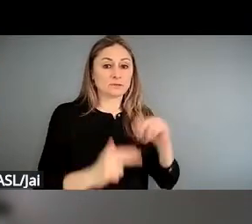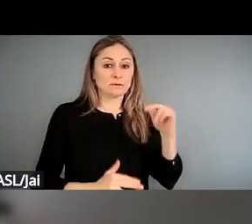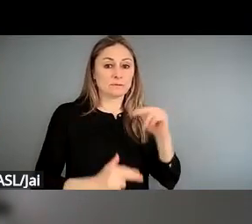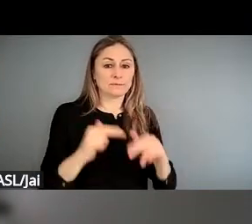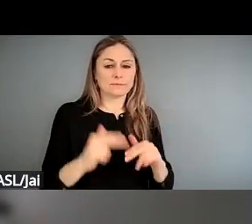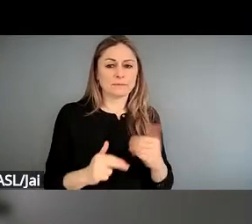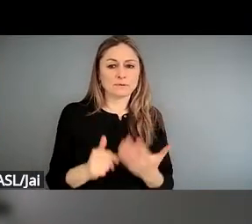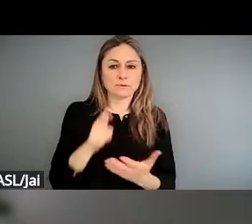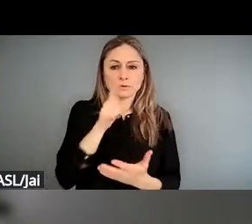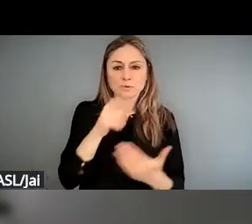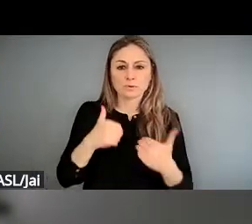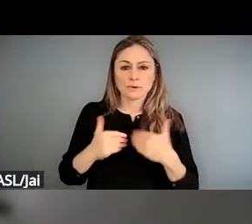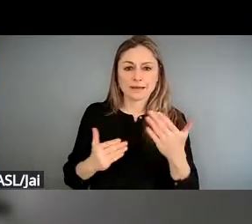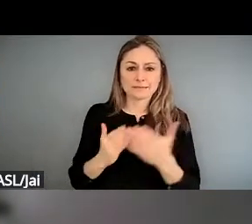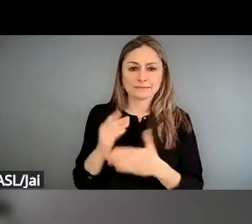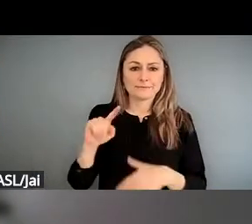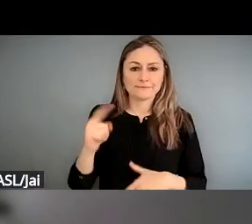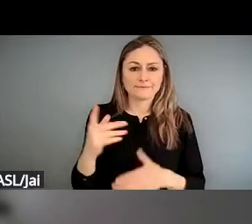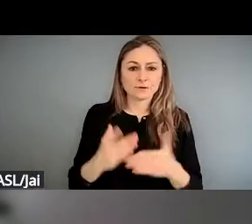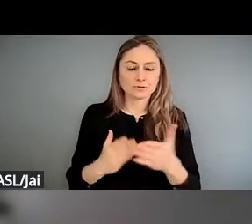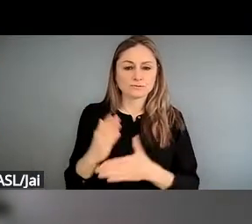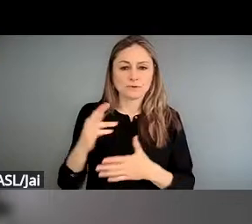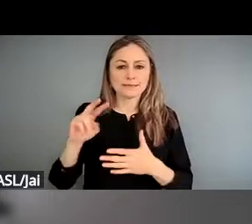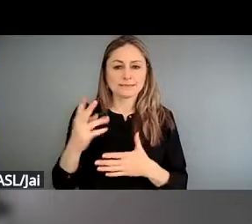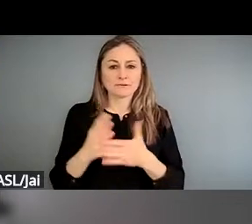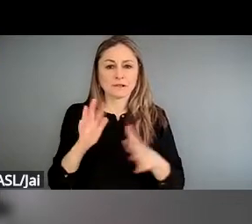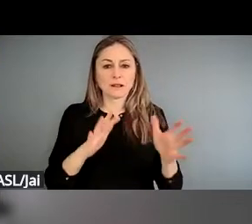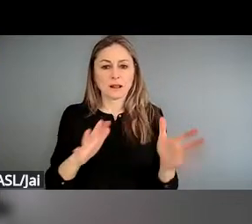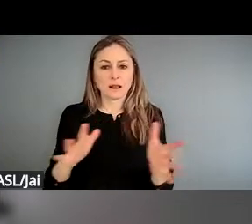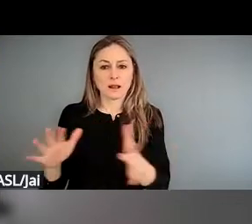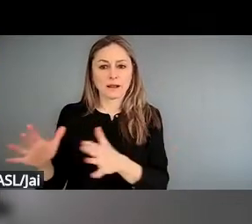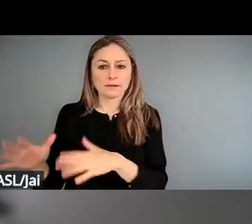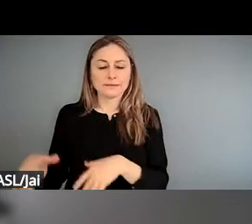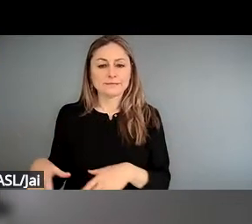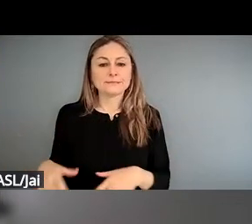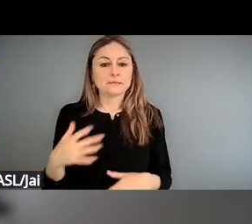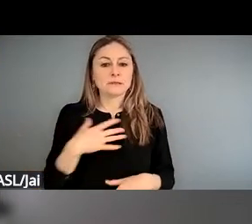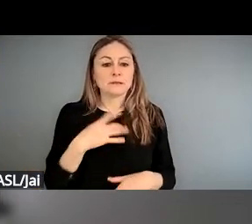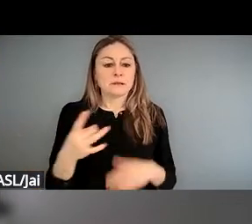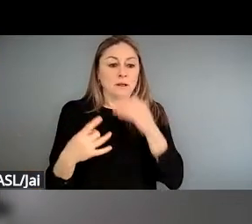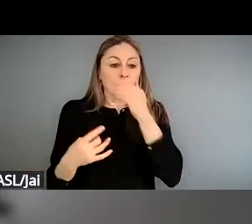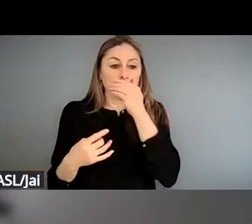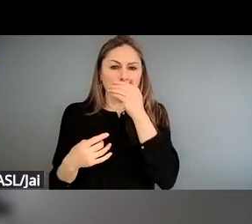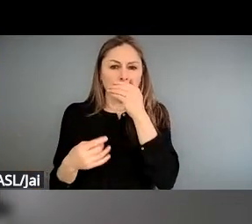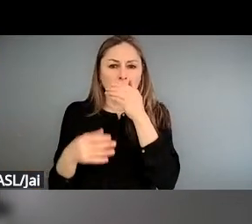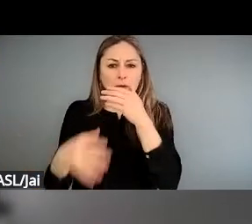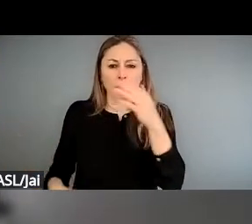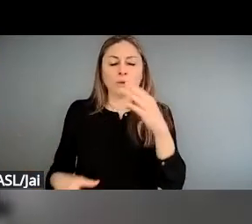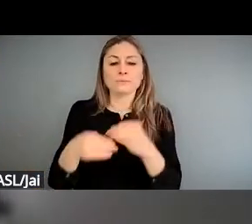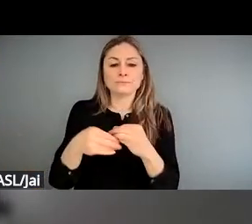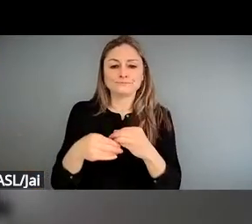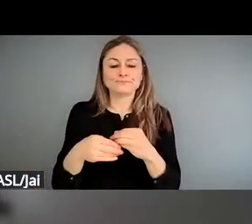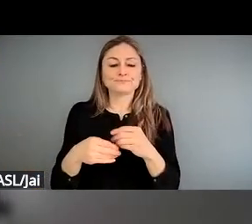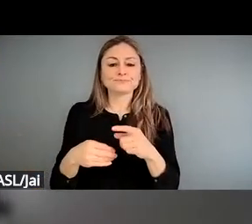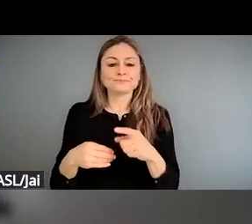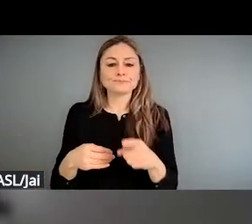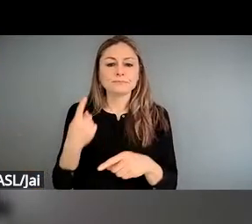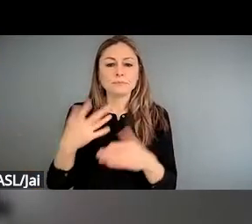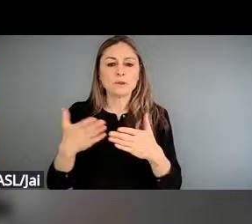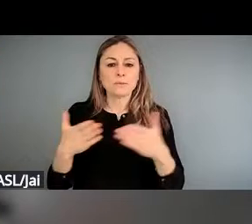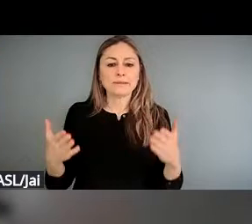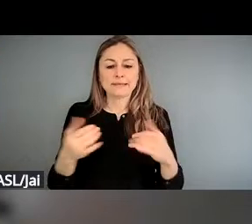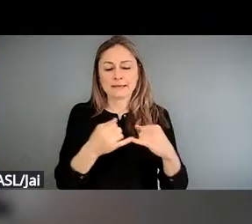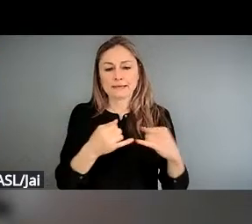has first right, second right, I would like to add one thing underneath it. There's